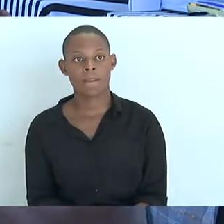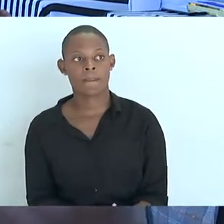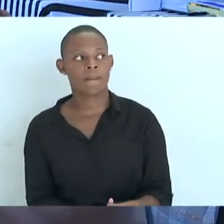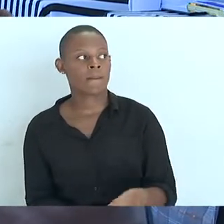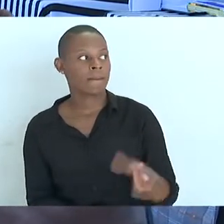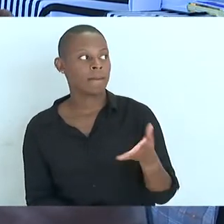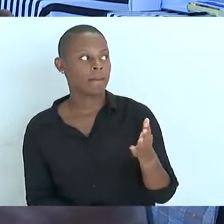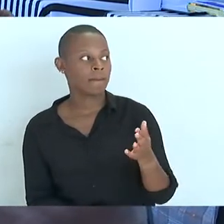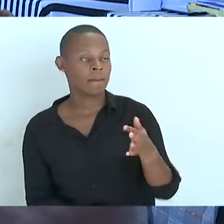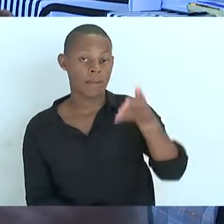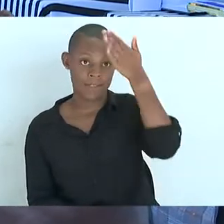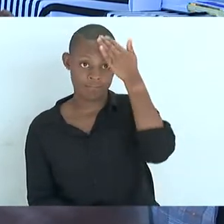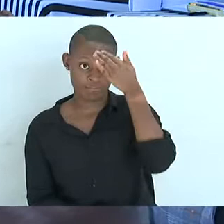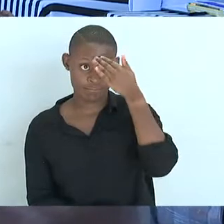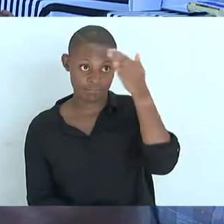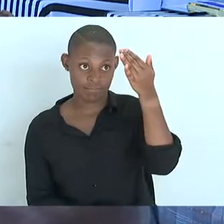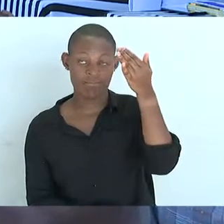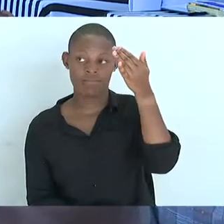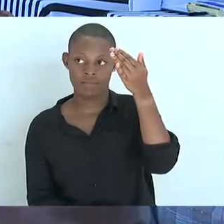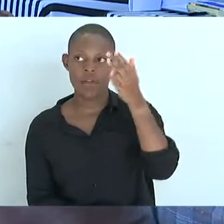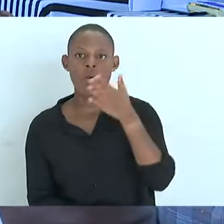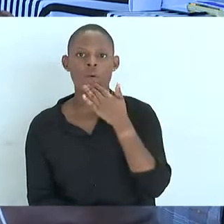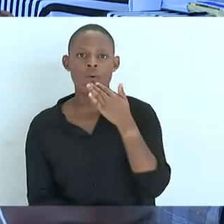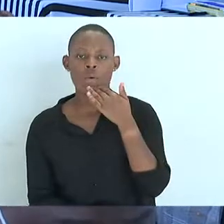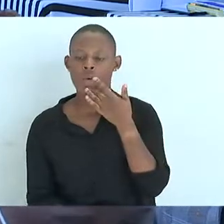Greetings to yourself, Program Director,